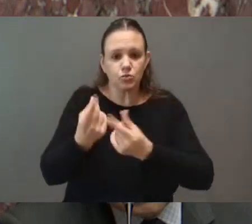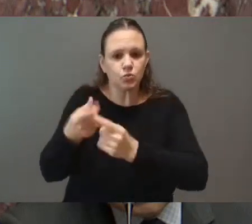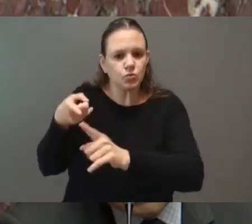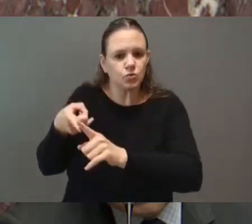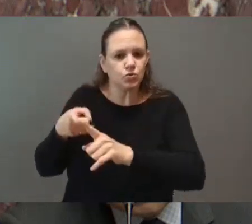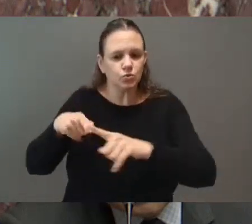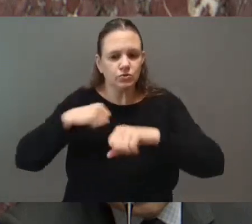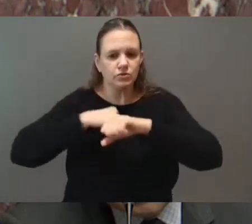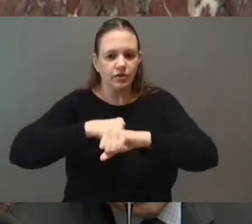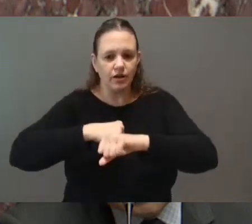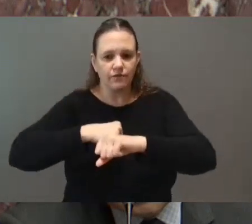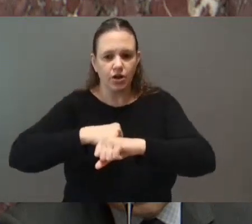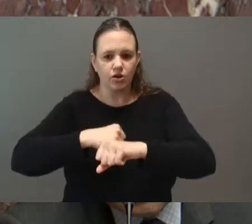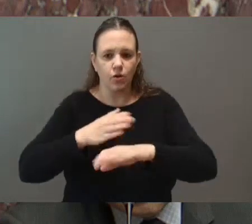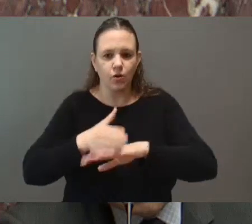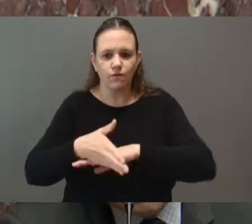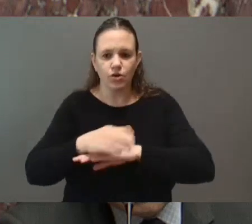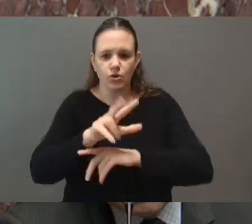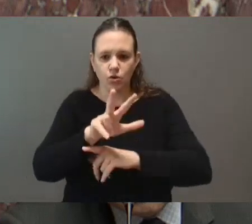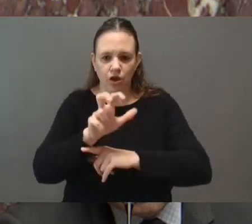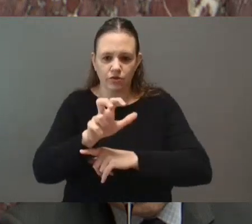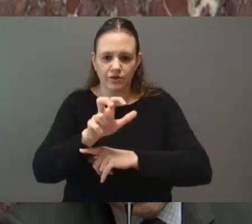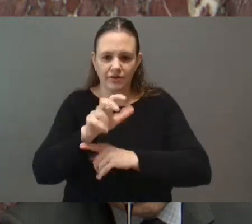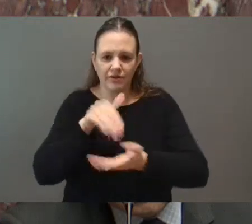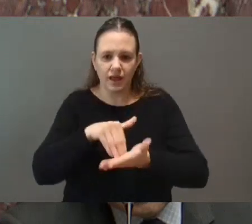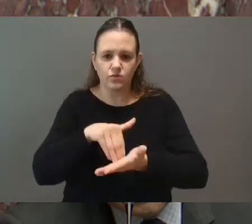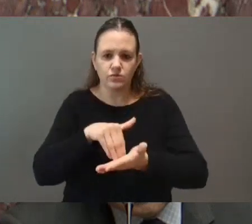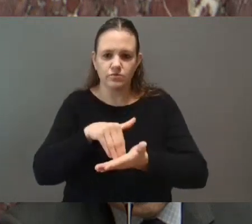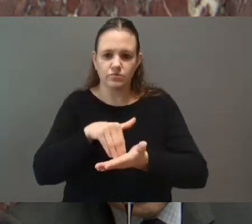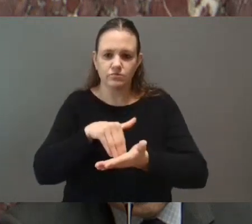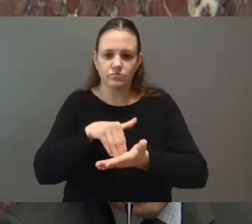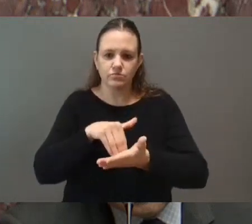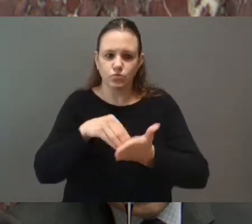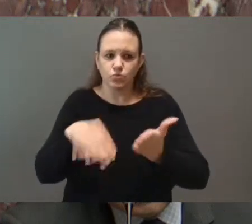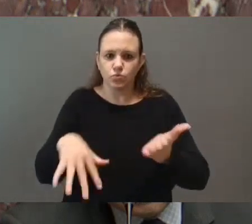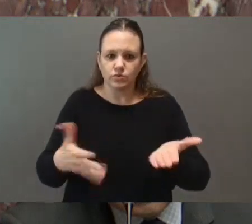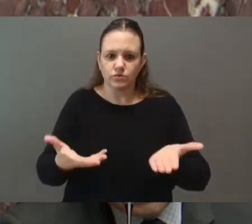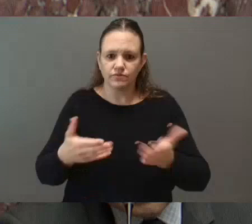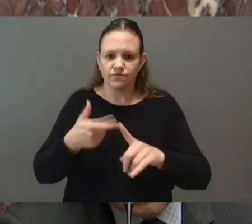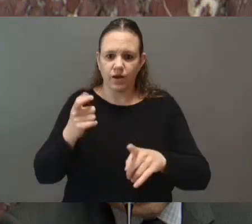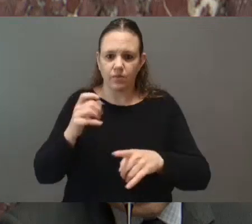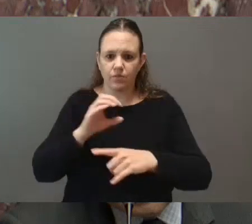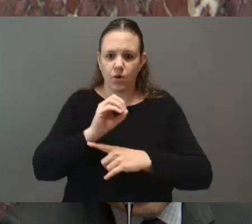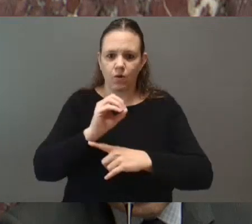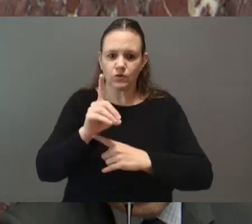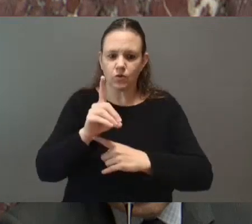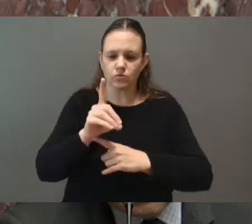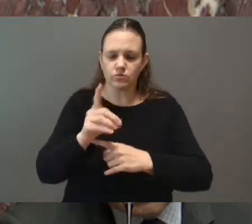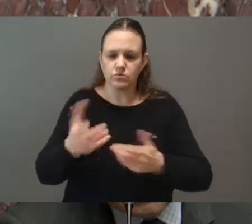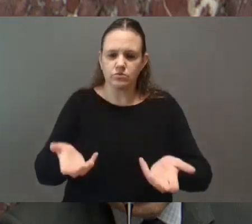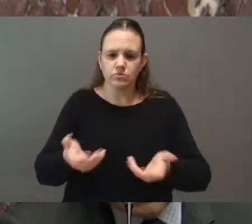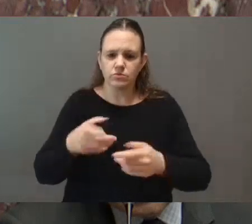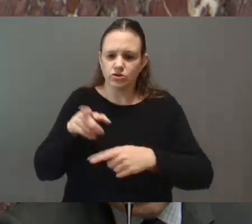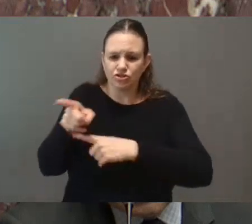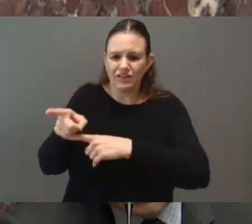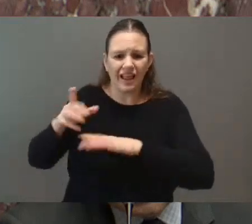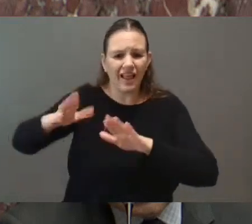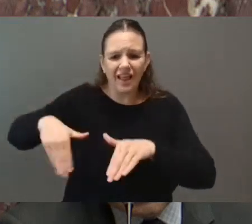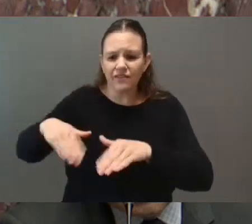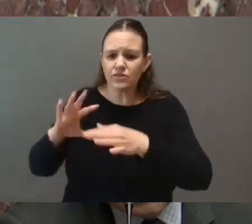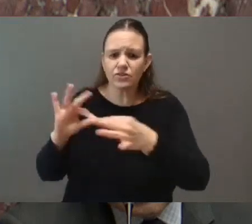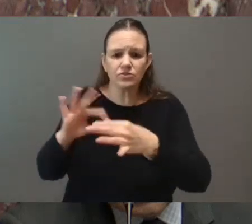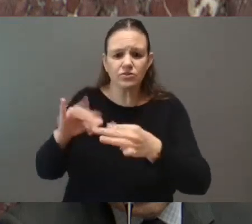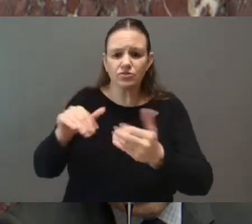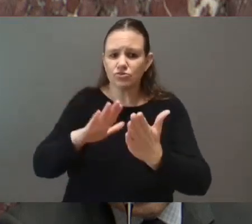300,000 post-secondary students from overdose crisis. She has not addressed, even today, why naloxone